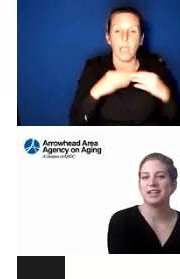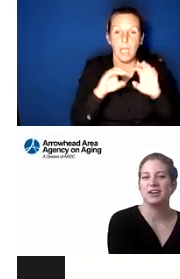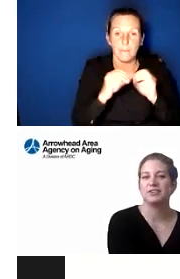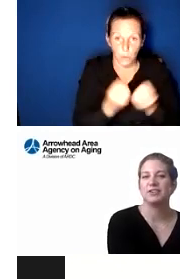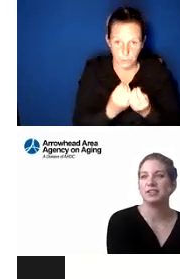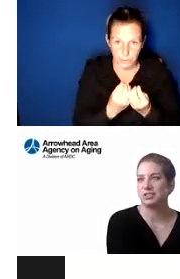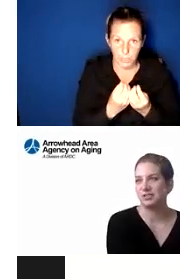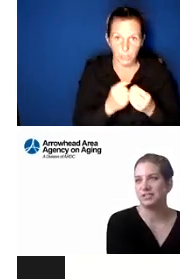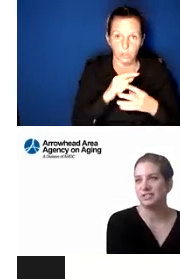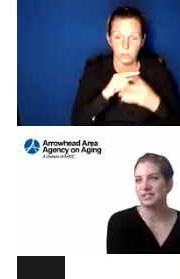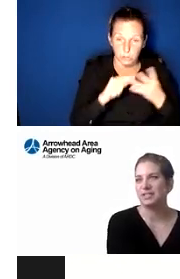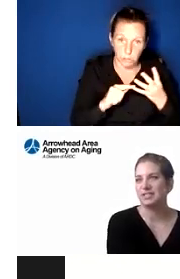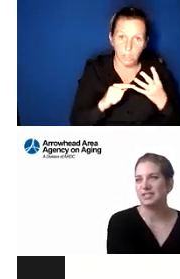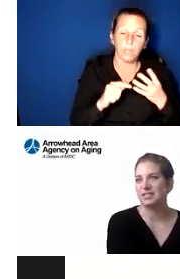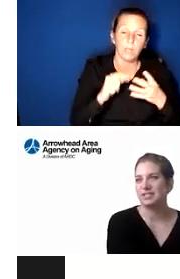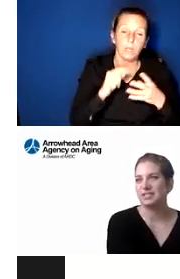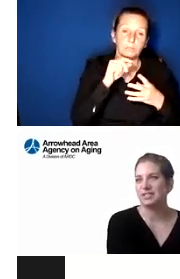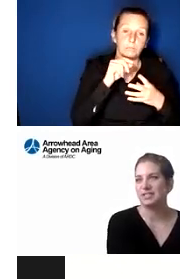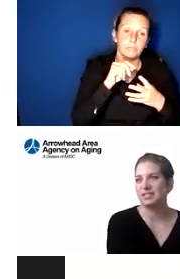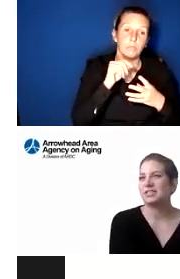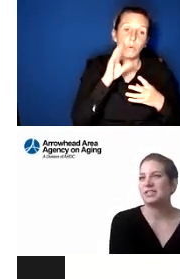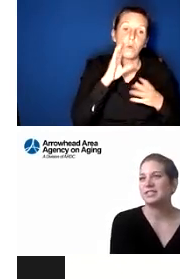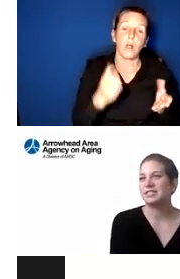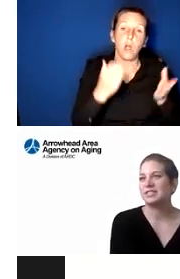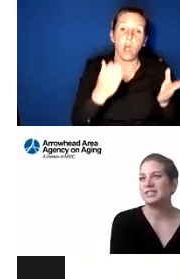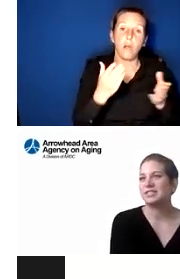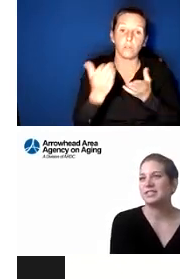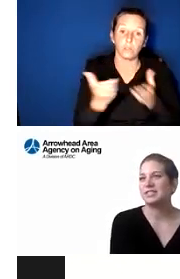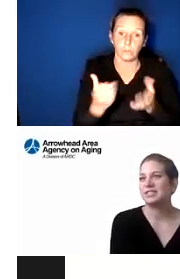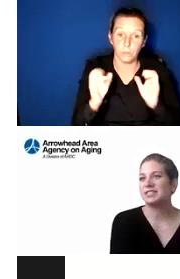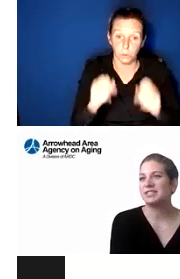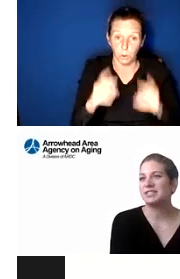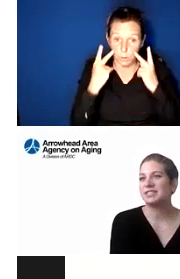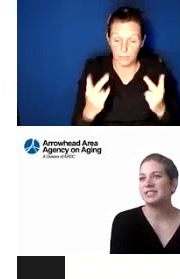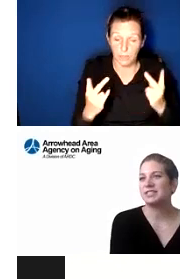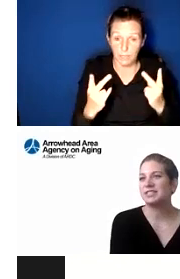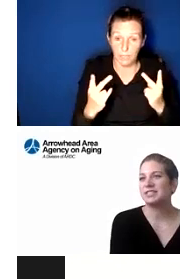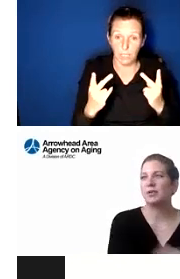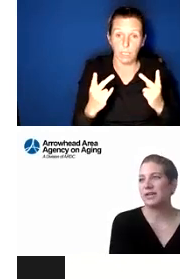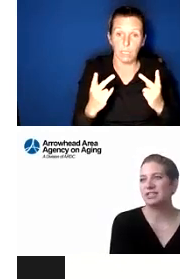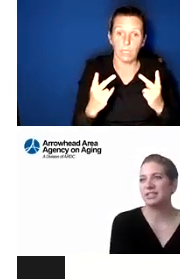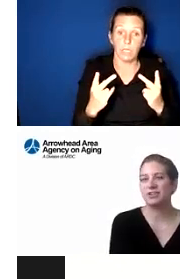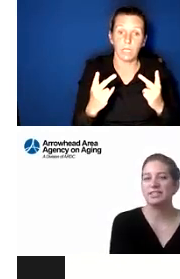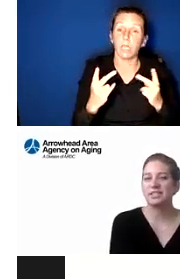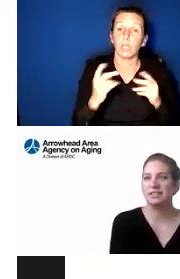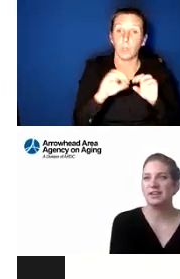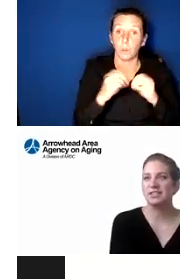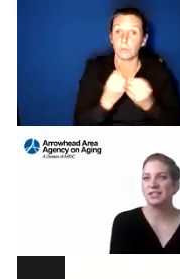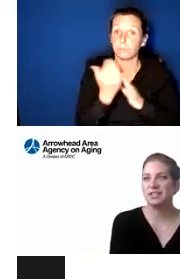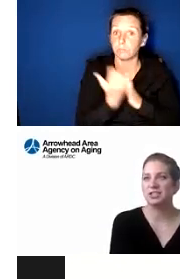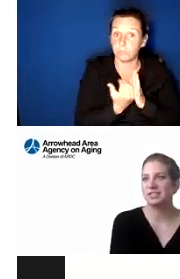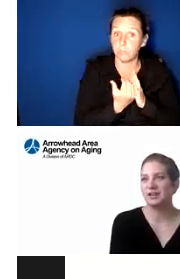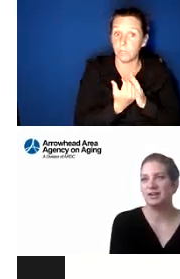organizations that offer these services. And you can see the organizations that are listed under